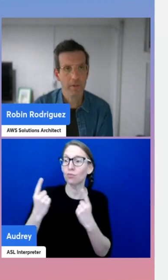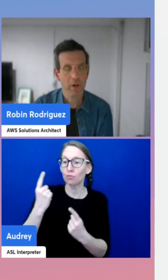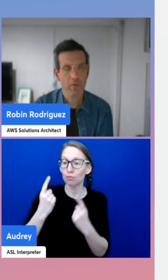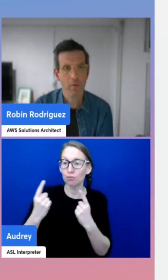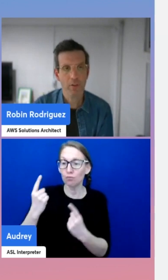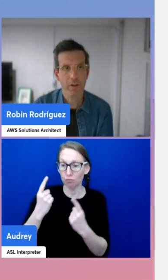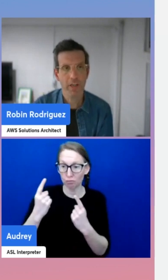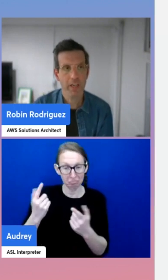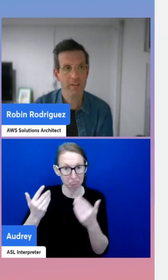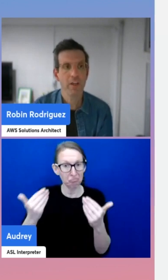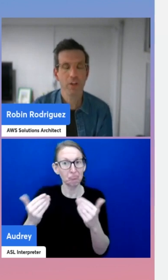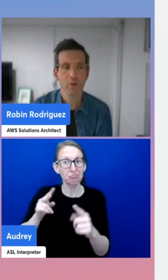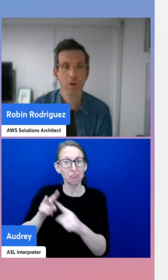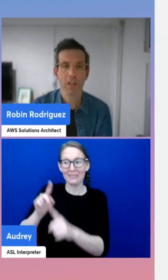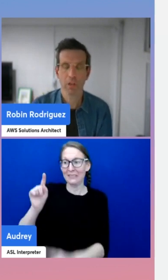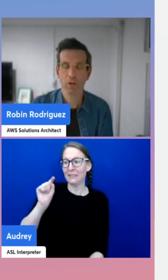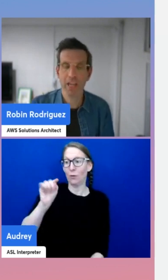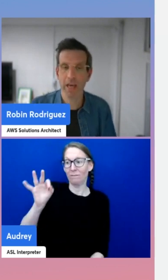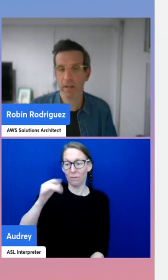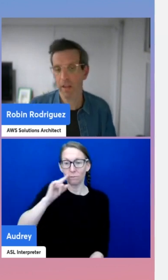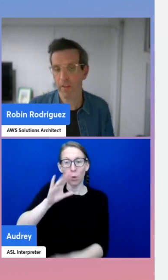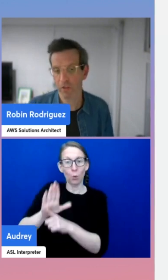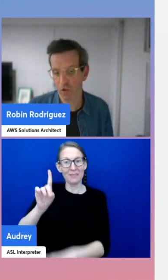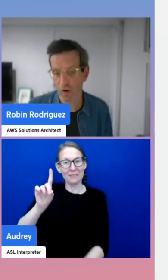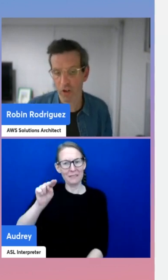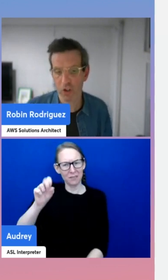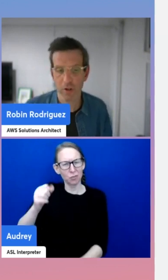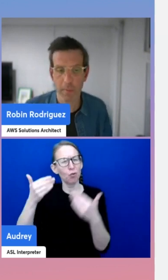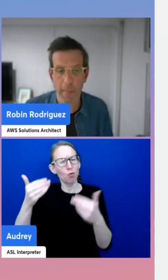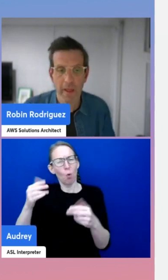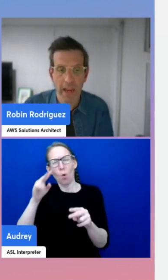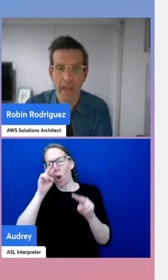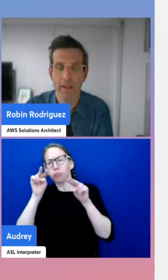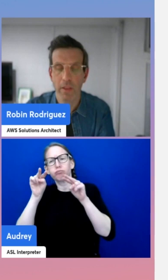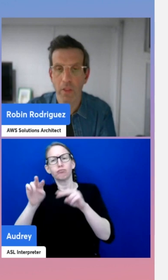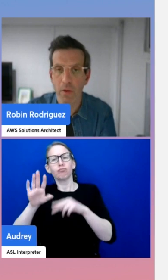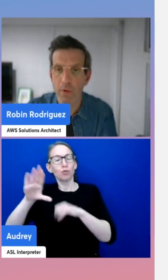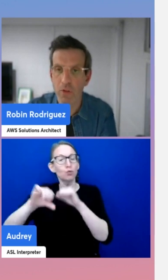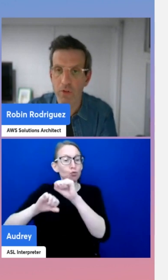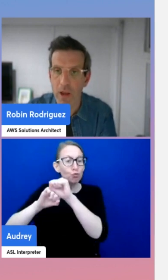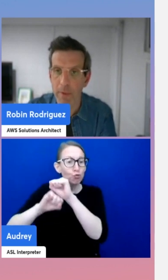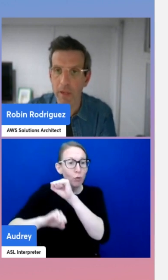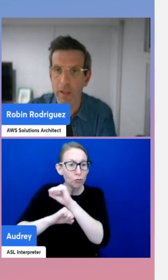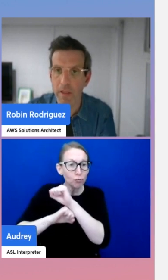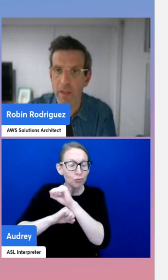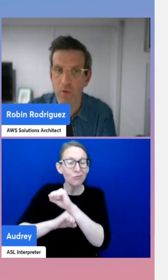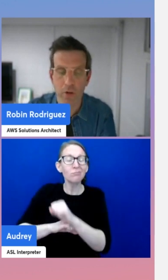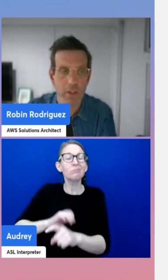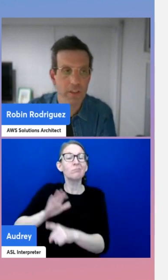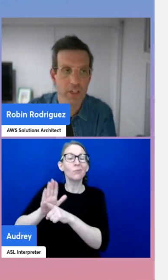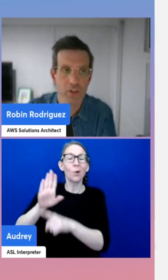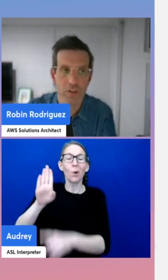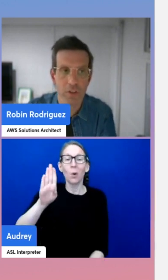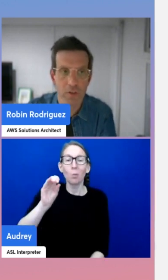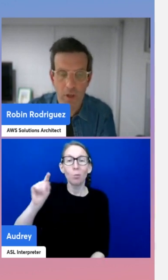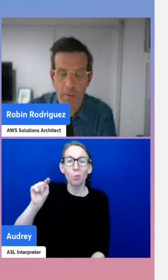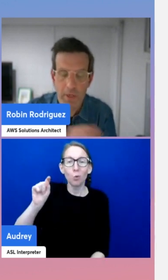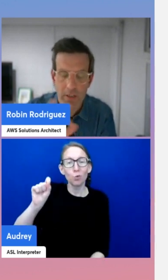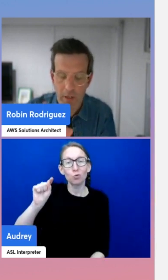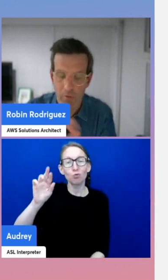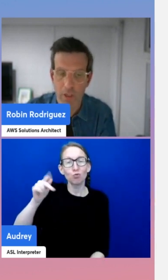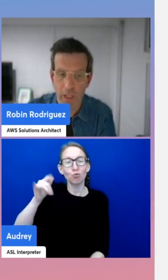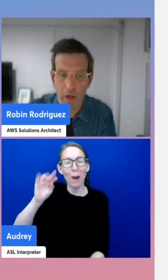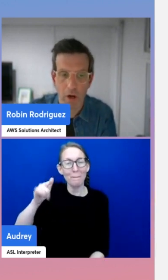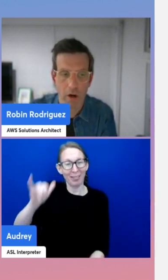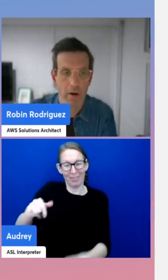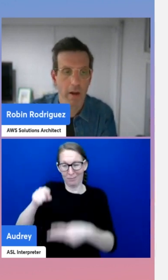using Terraform for their DNS to look at the structure and the bootstrapping that these organizations use, because